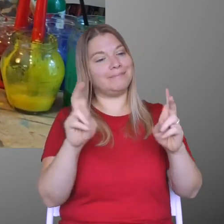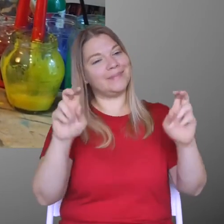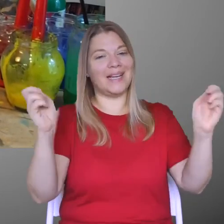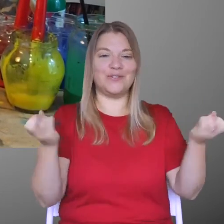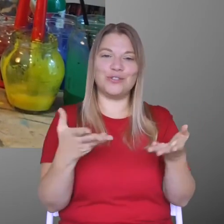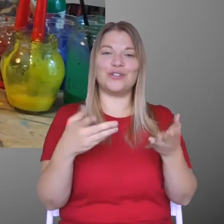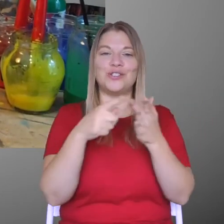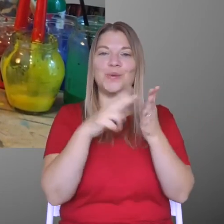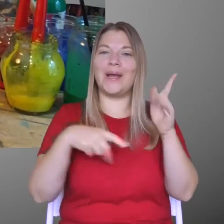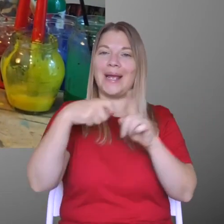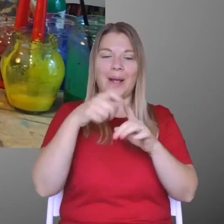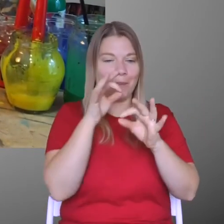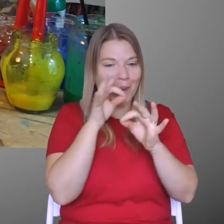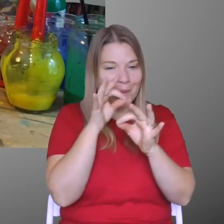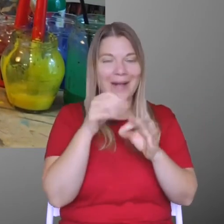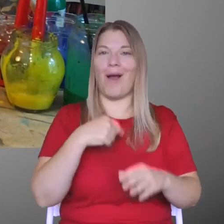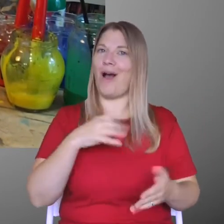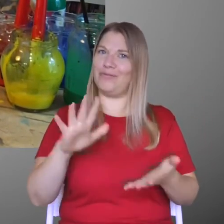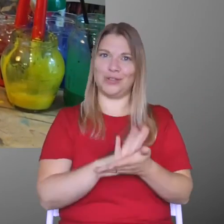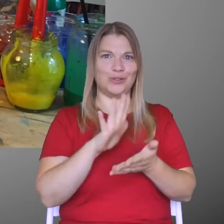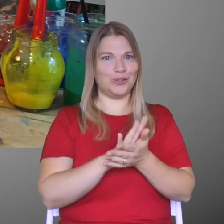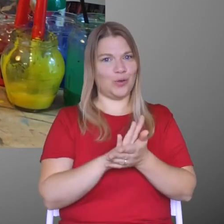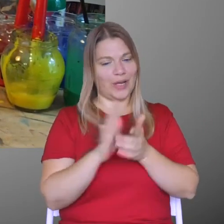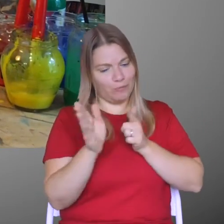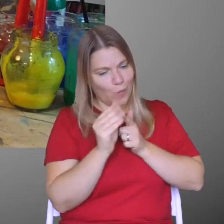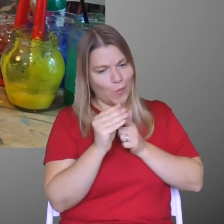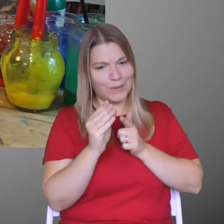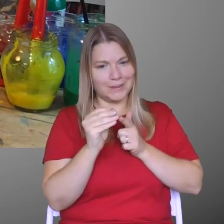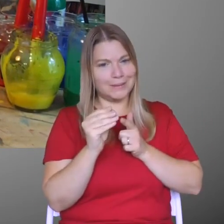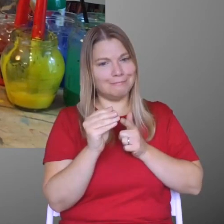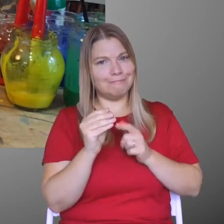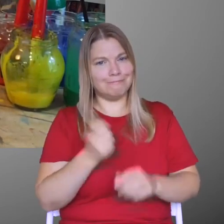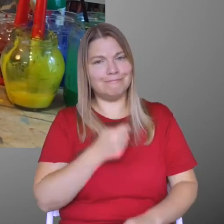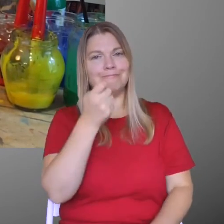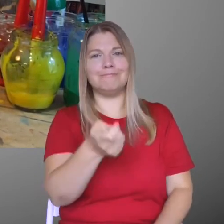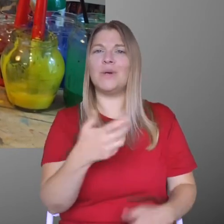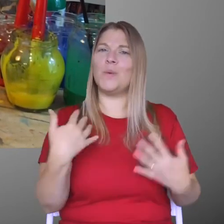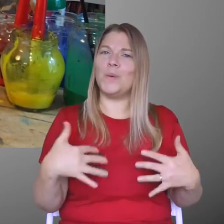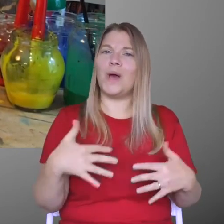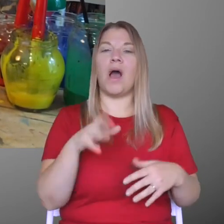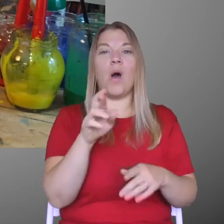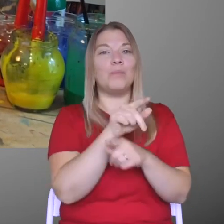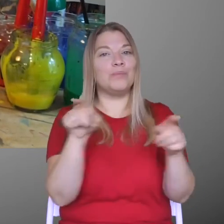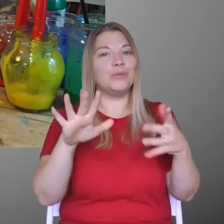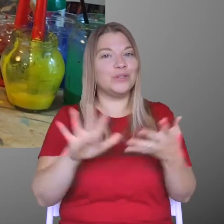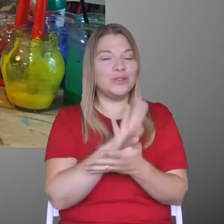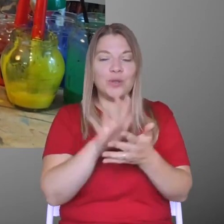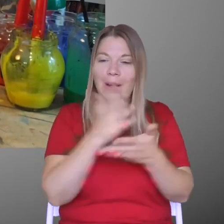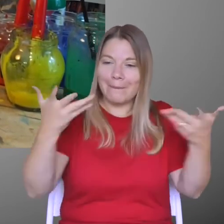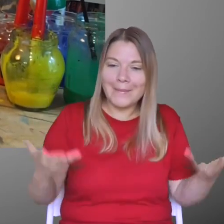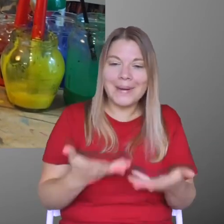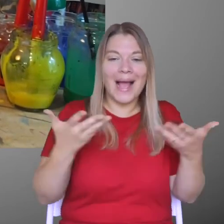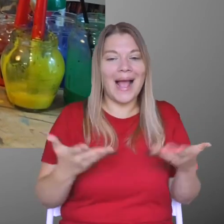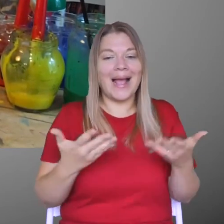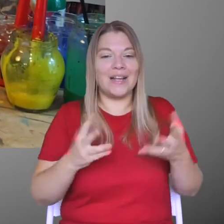as much as I've enjoyed filming it for you, and I really hope that you have a great time playing with your new